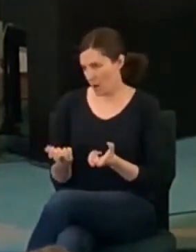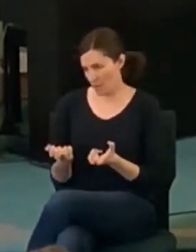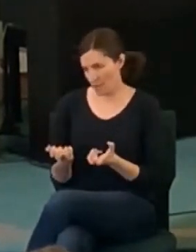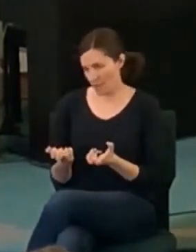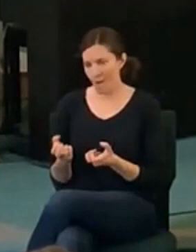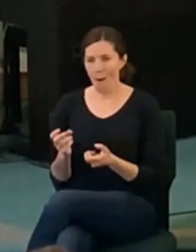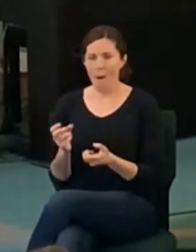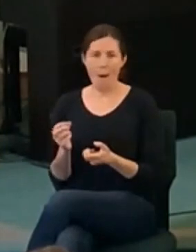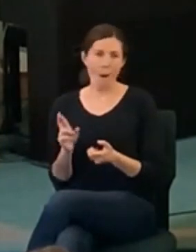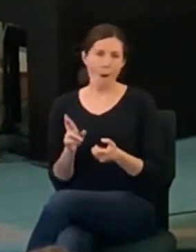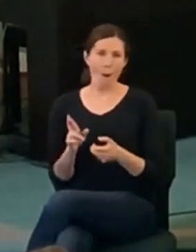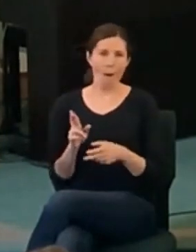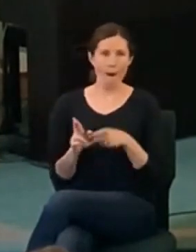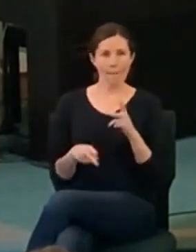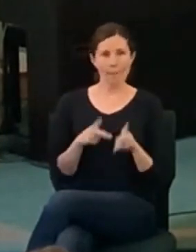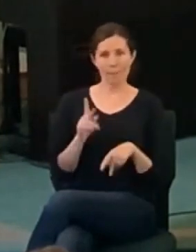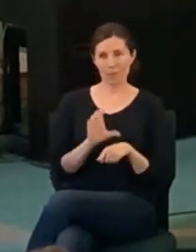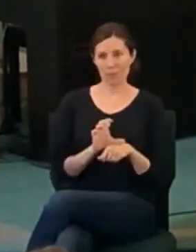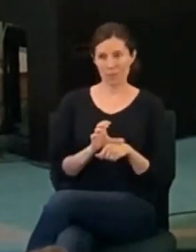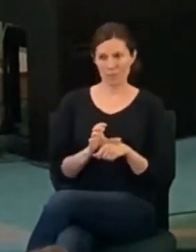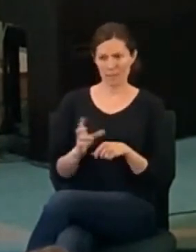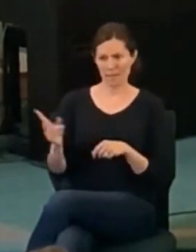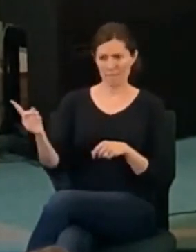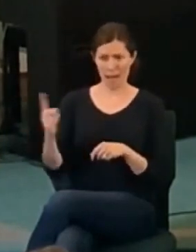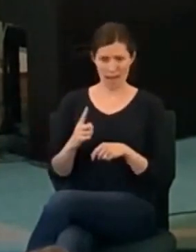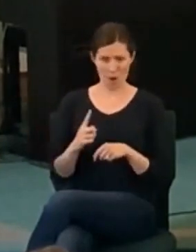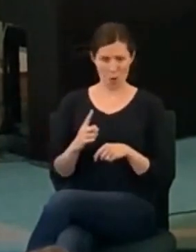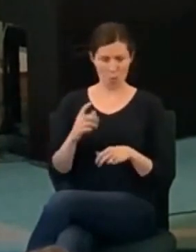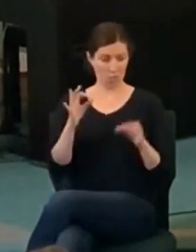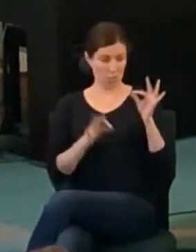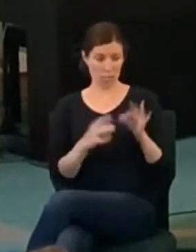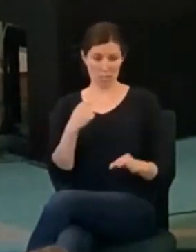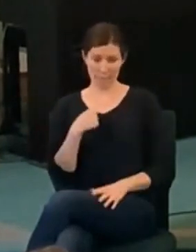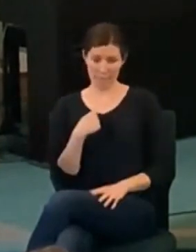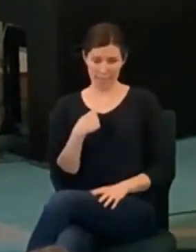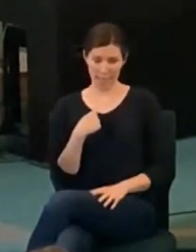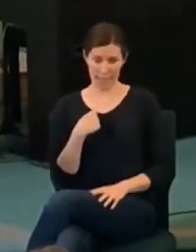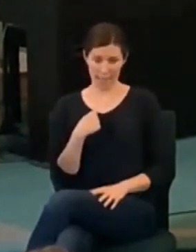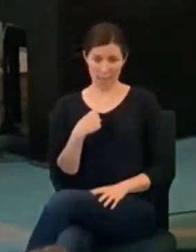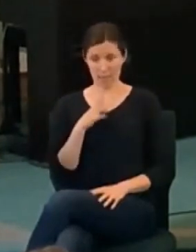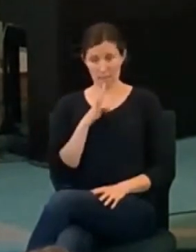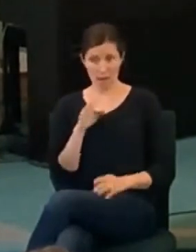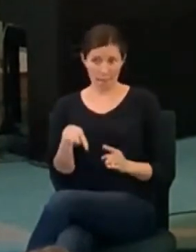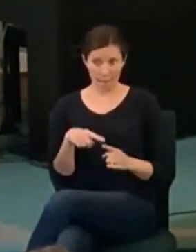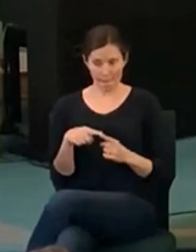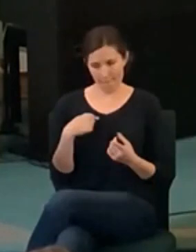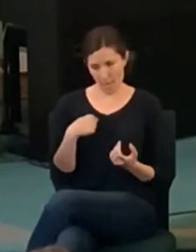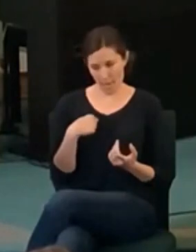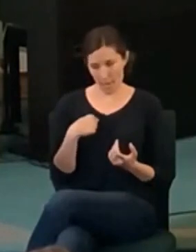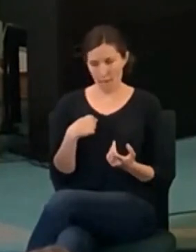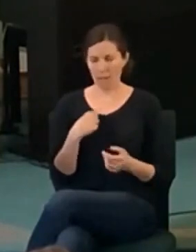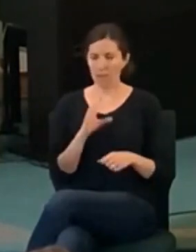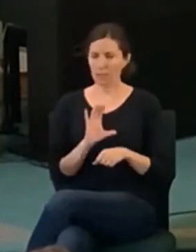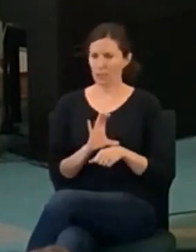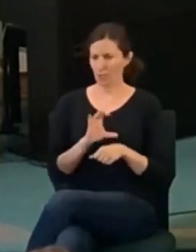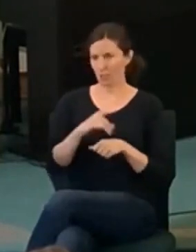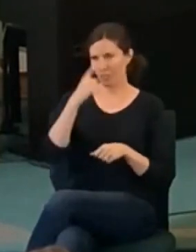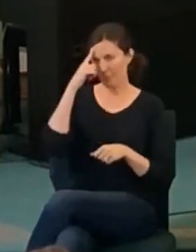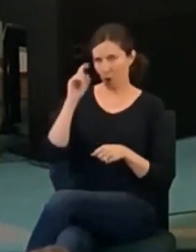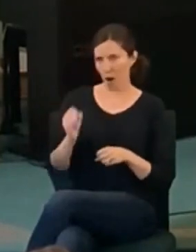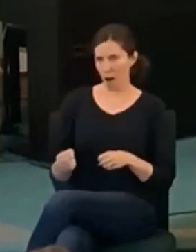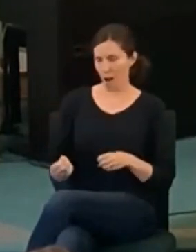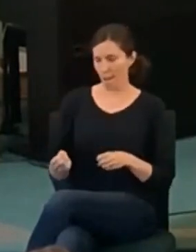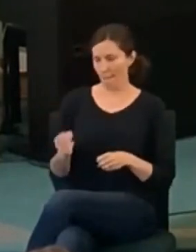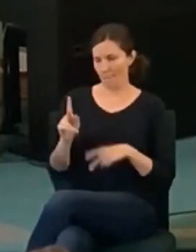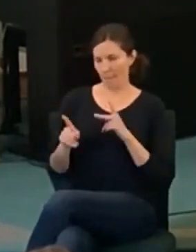to participate in a church community. Some of those common misconceptions you've probably heard, and I know I have